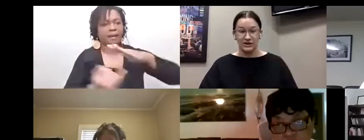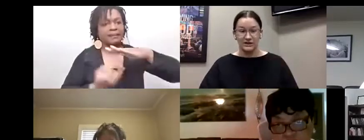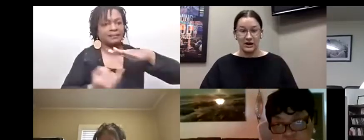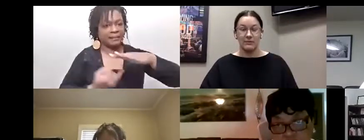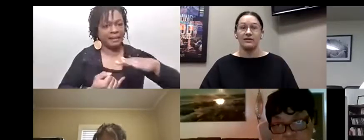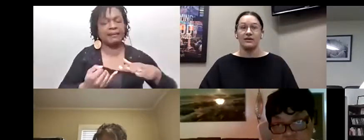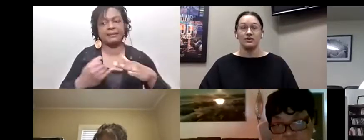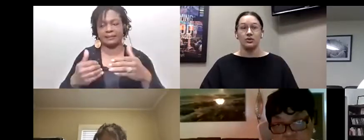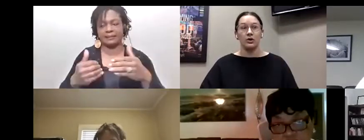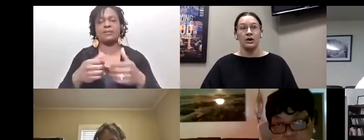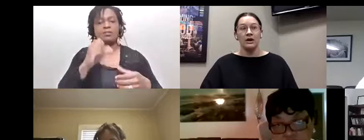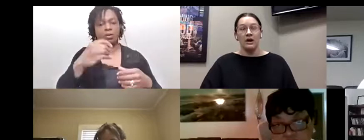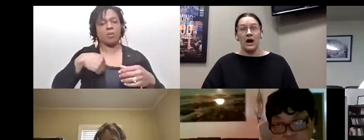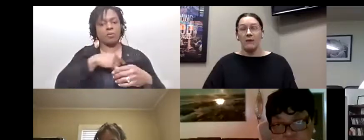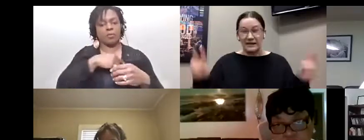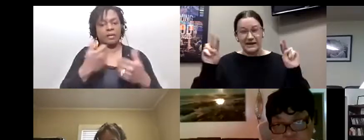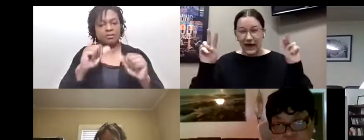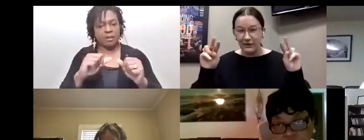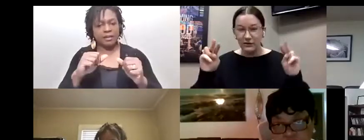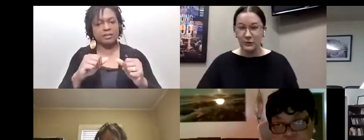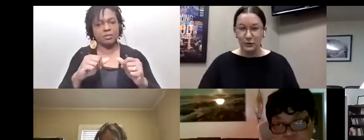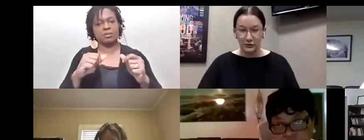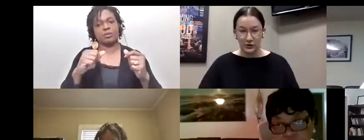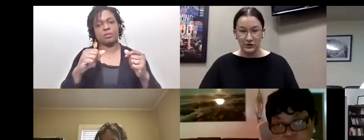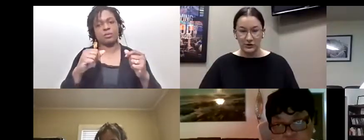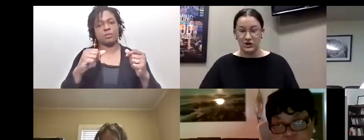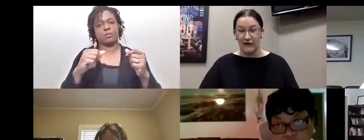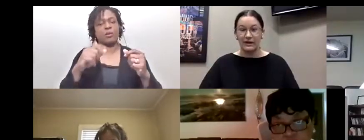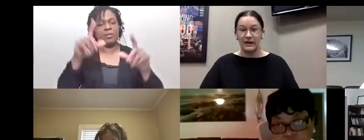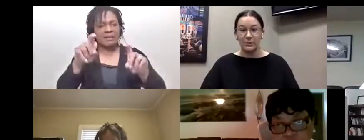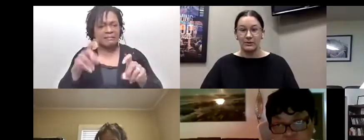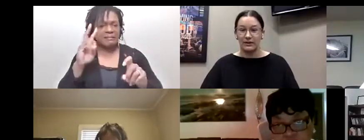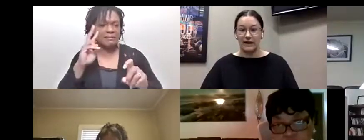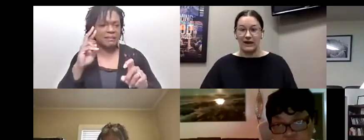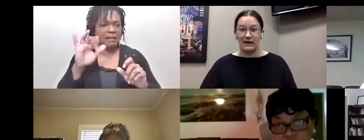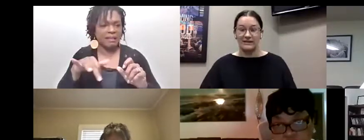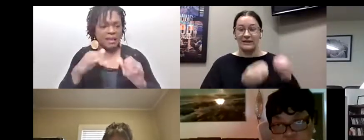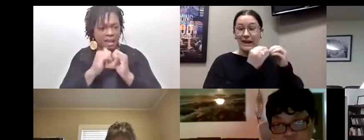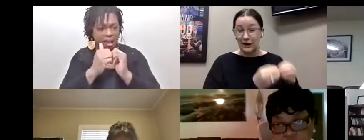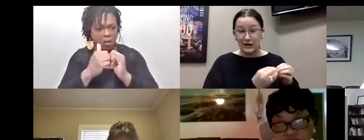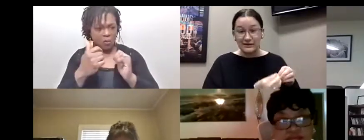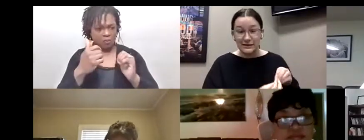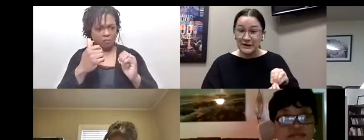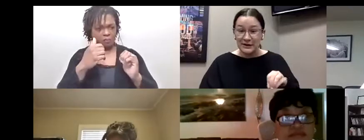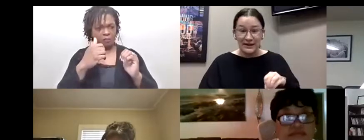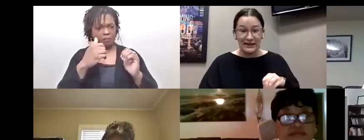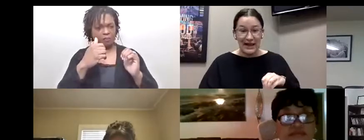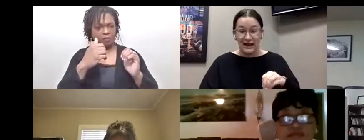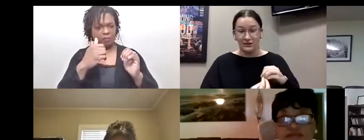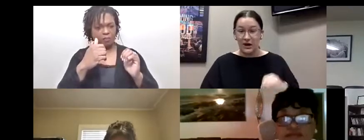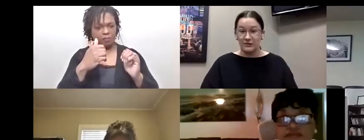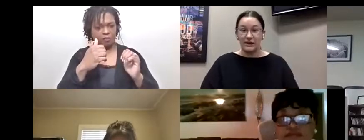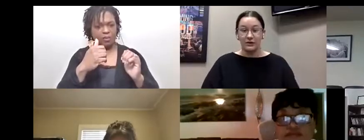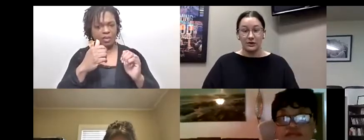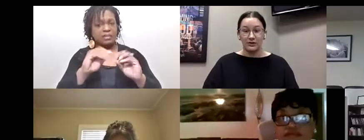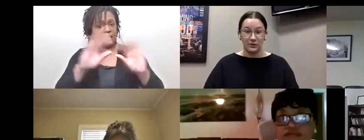coercion, which is the essential test for proven human trafficking, we believe that it is inherent in the act